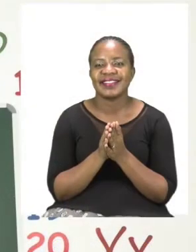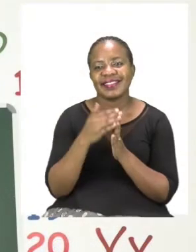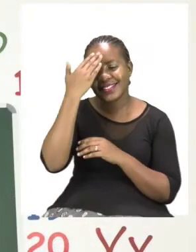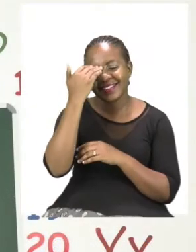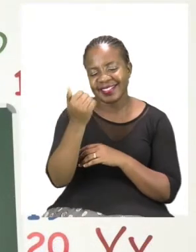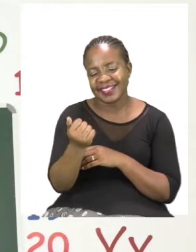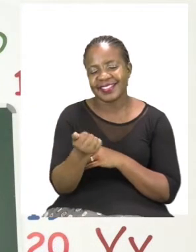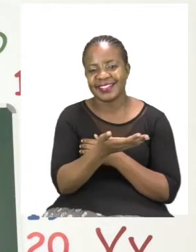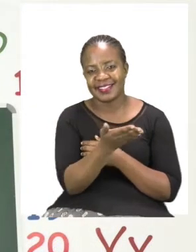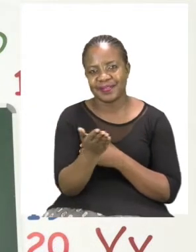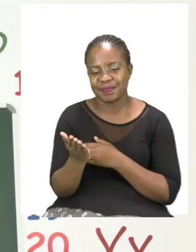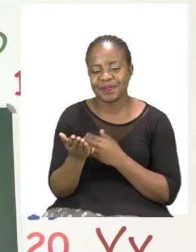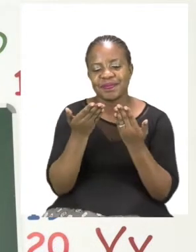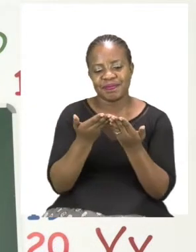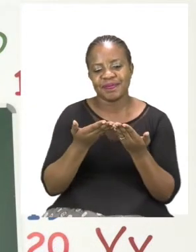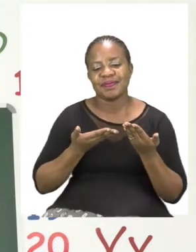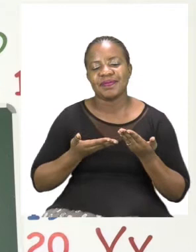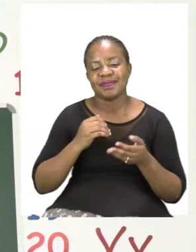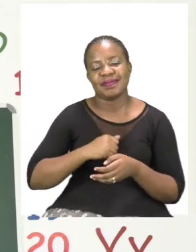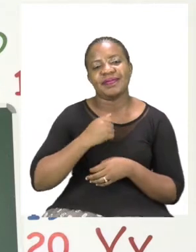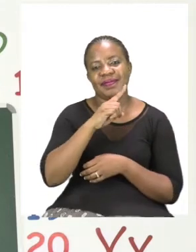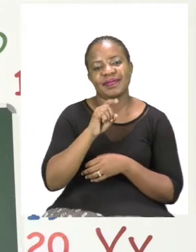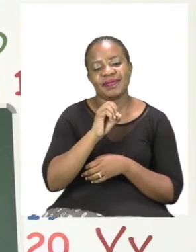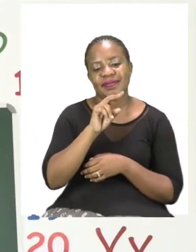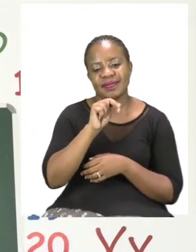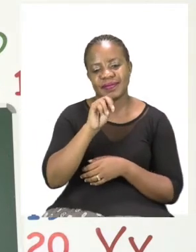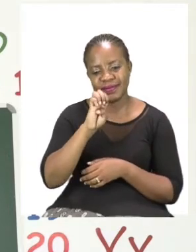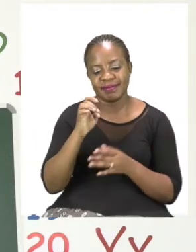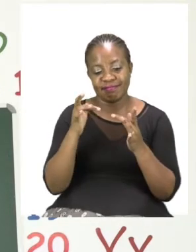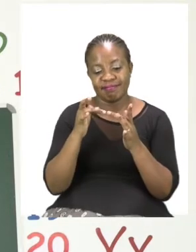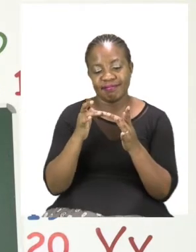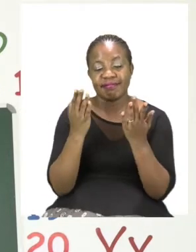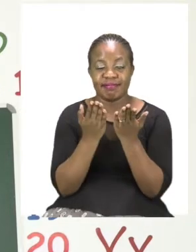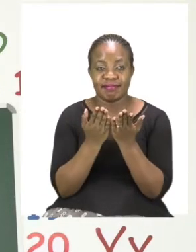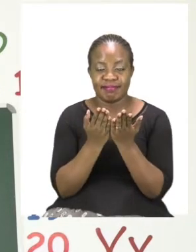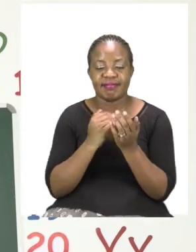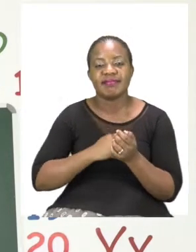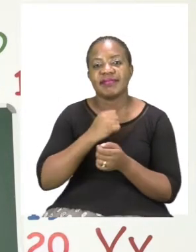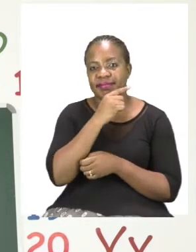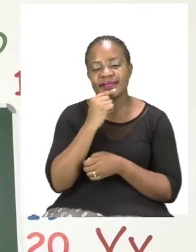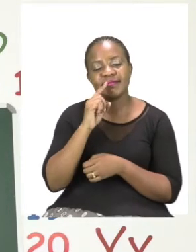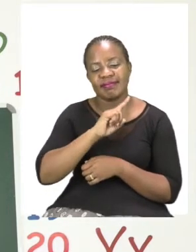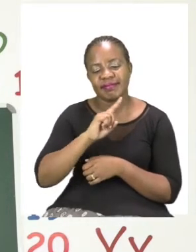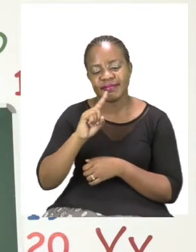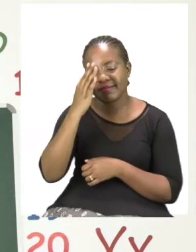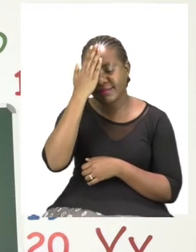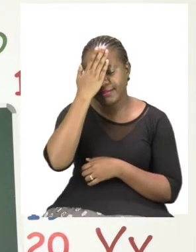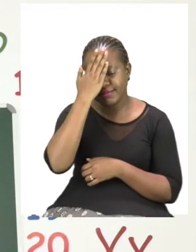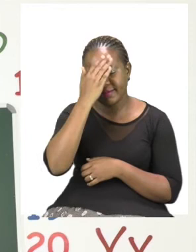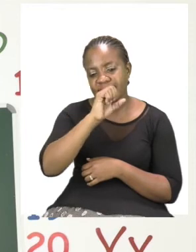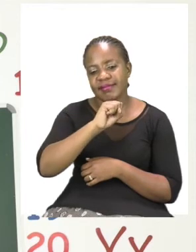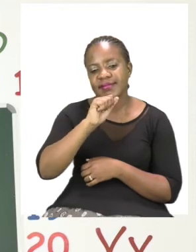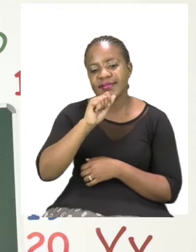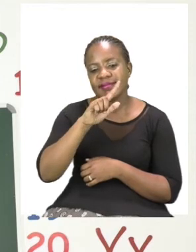Hello everyone and welcome to My Zone Online School. My name is Teacher Mutsa and thank you so much